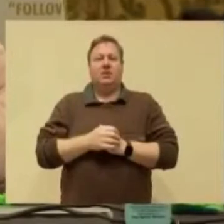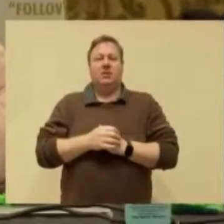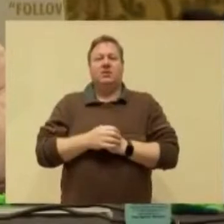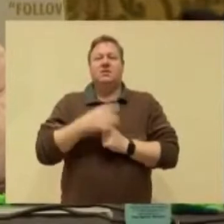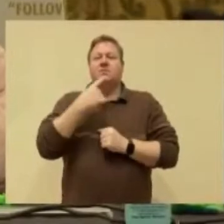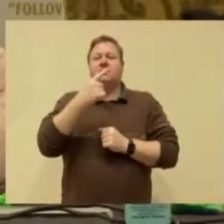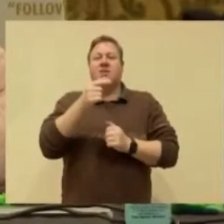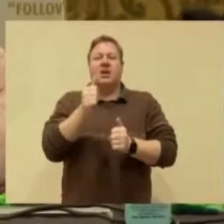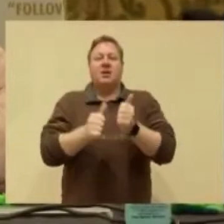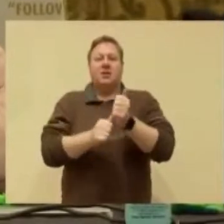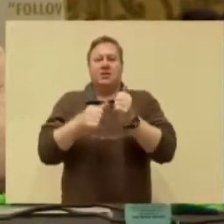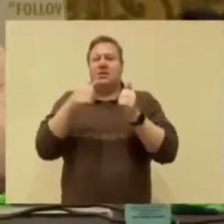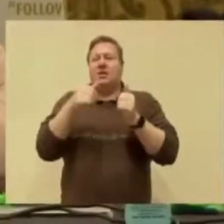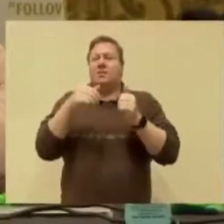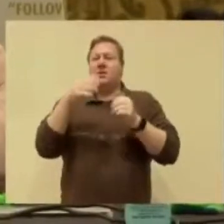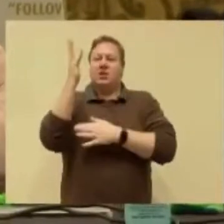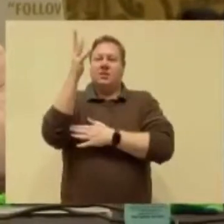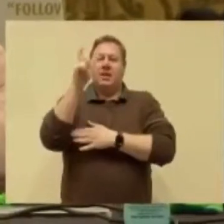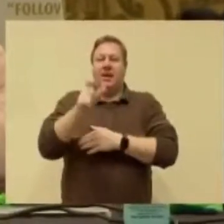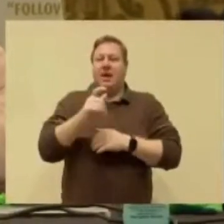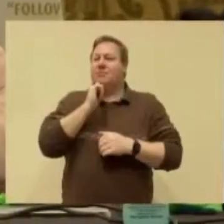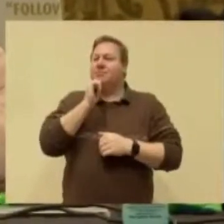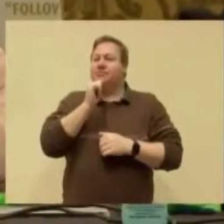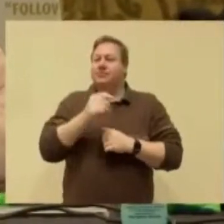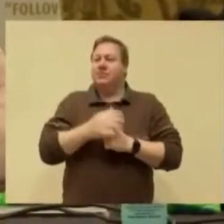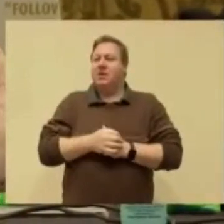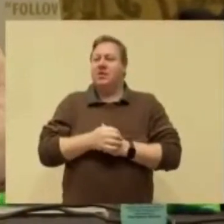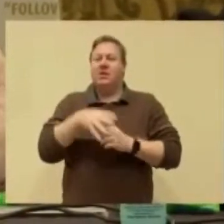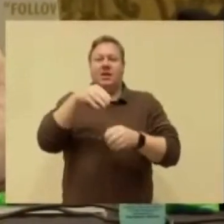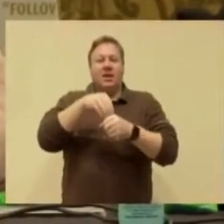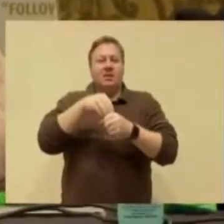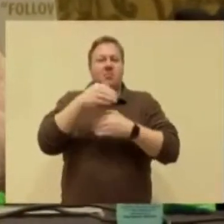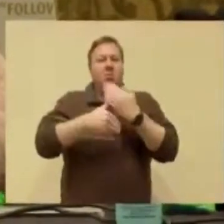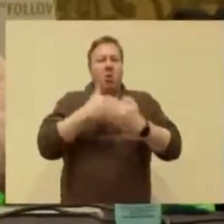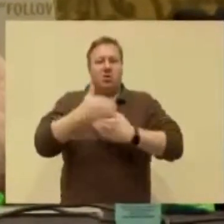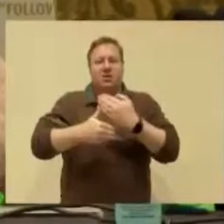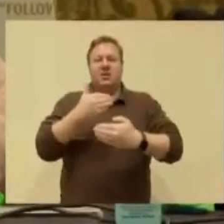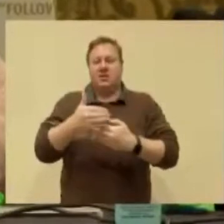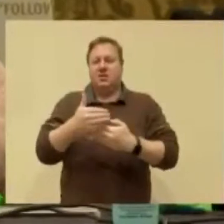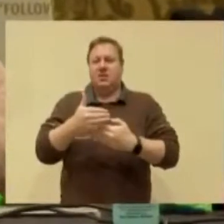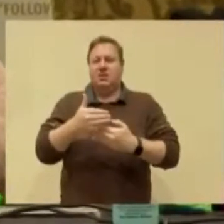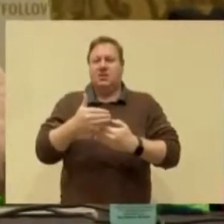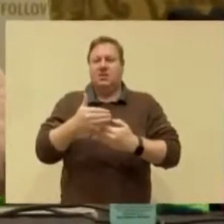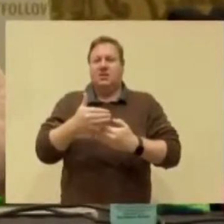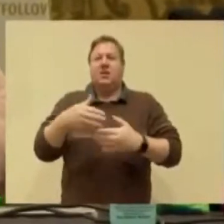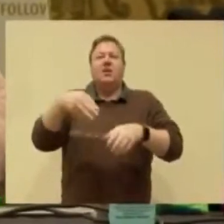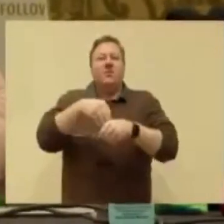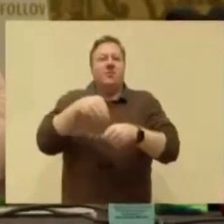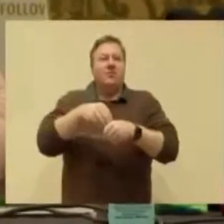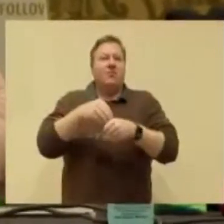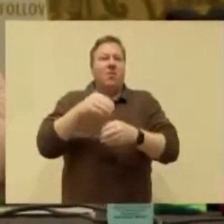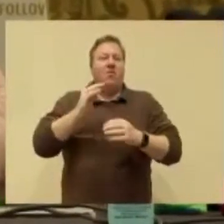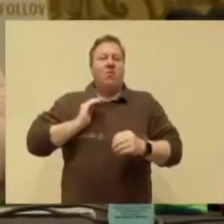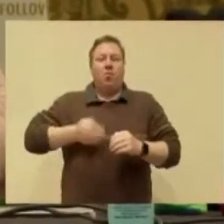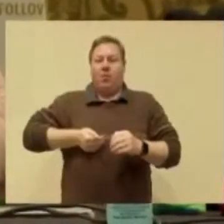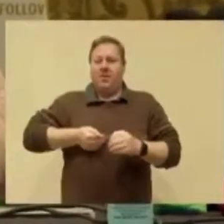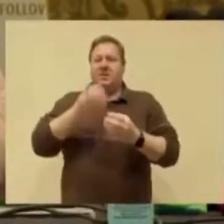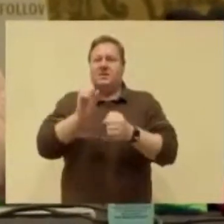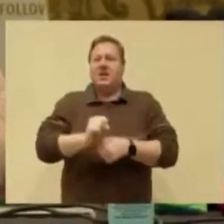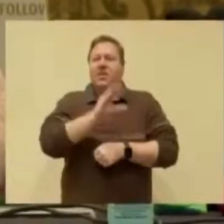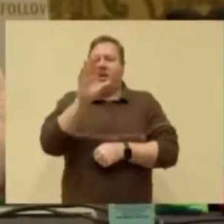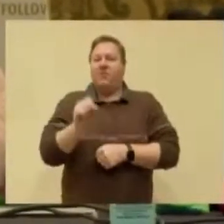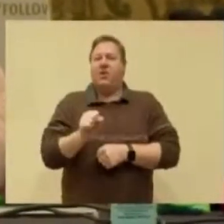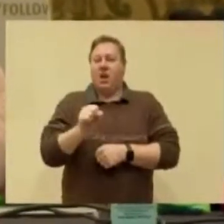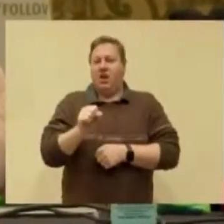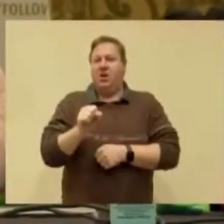deputy speaker also to mention it but in this process of engaging the women of south africa we